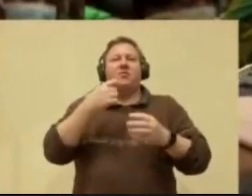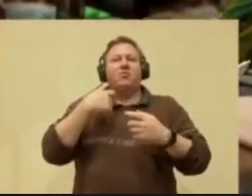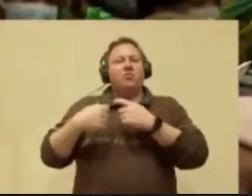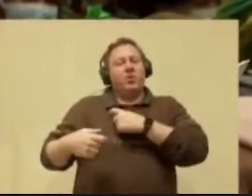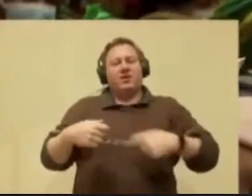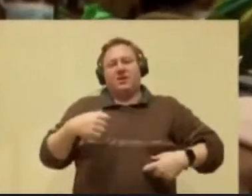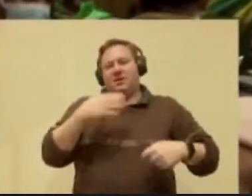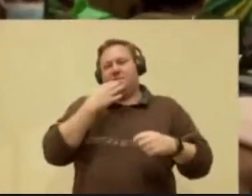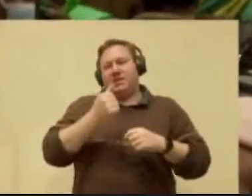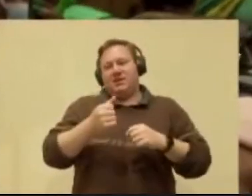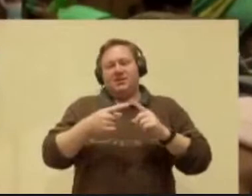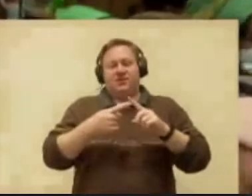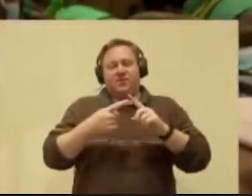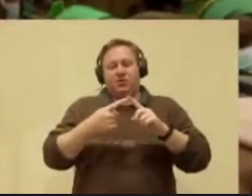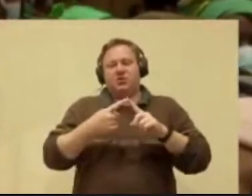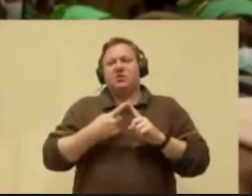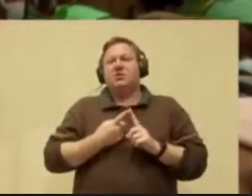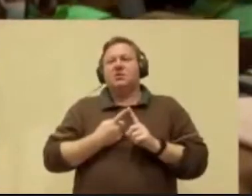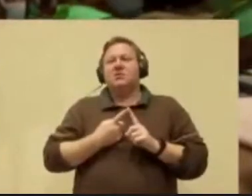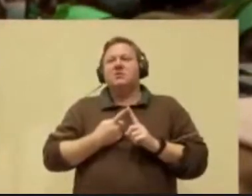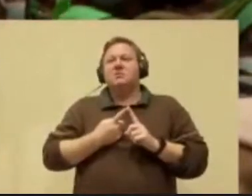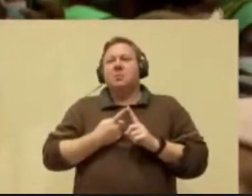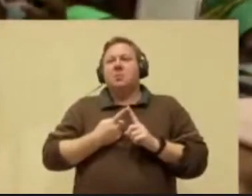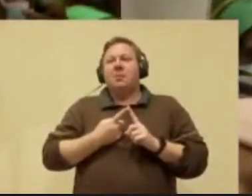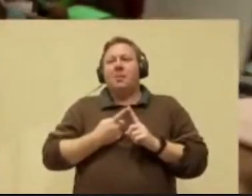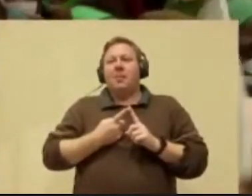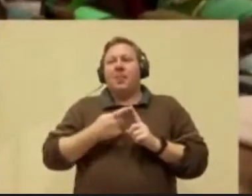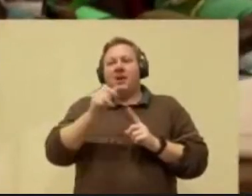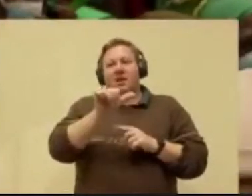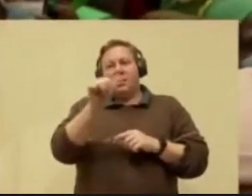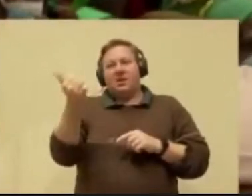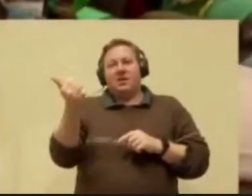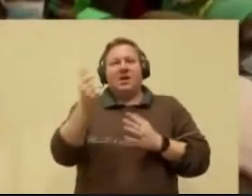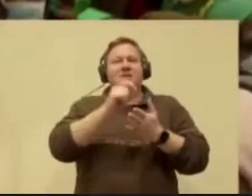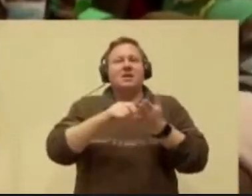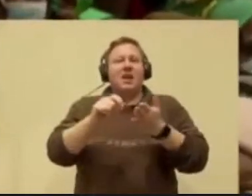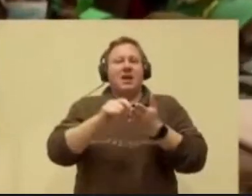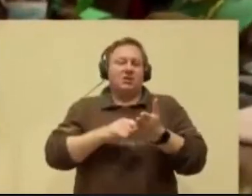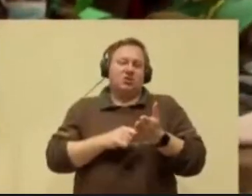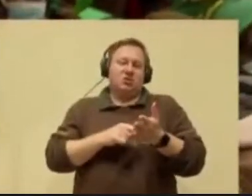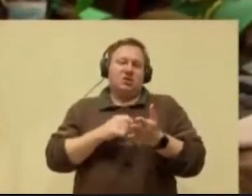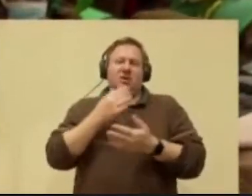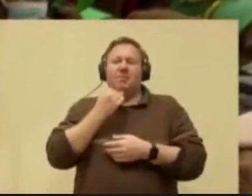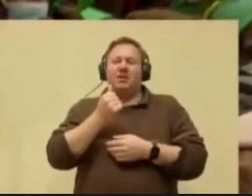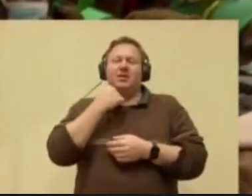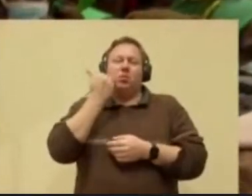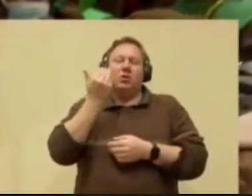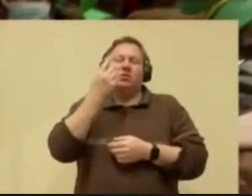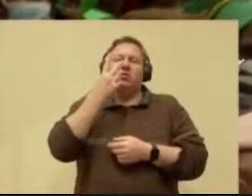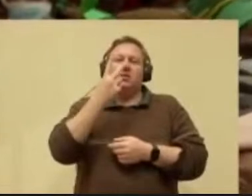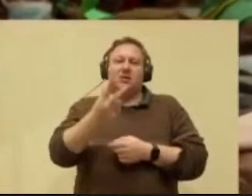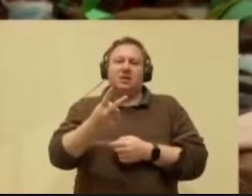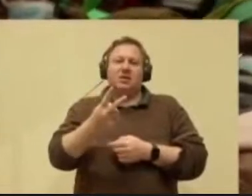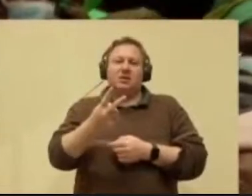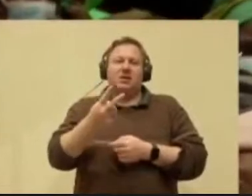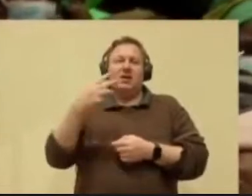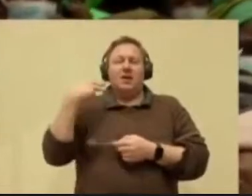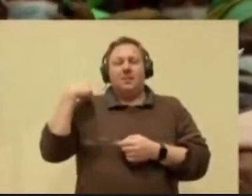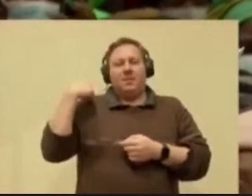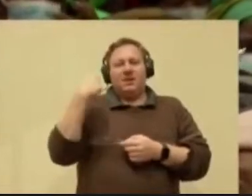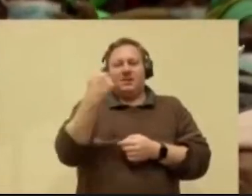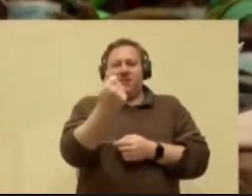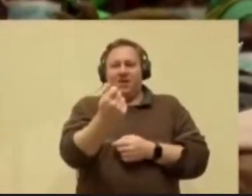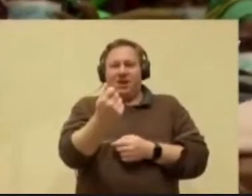and we want in in the next elections we want to see a minister of